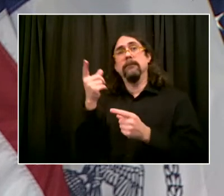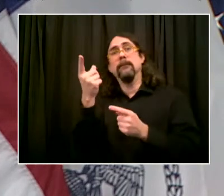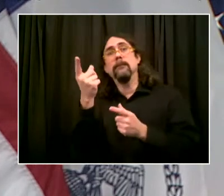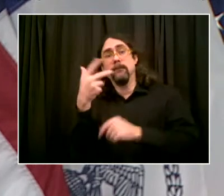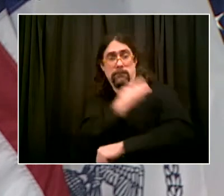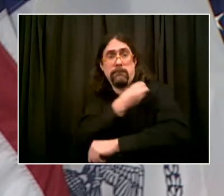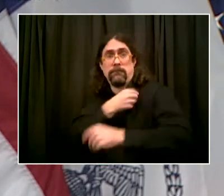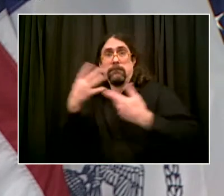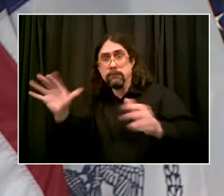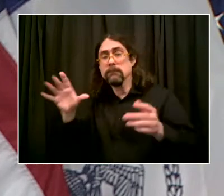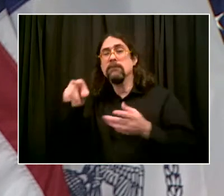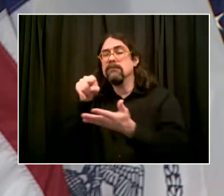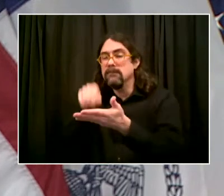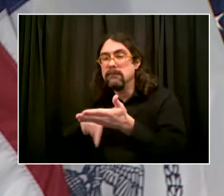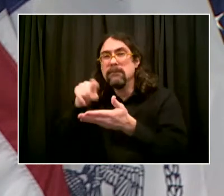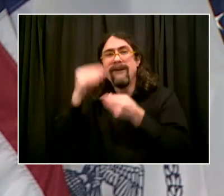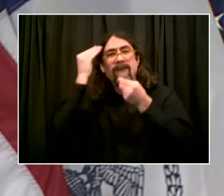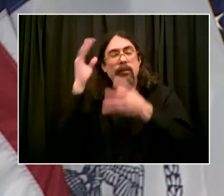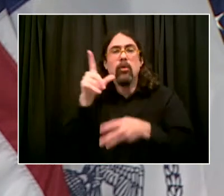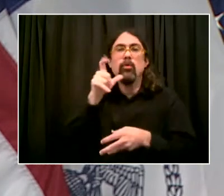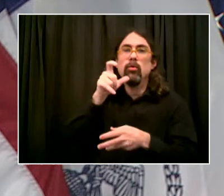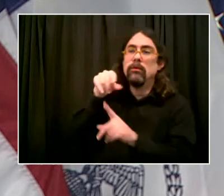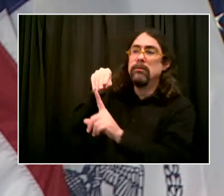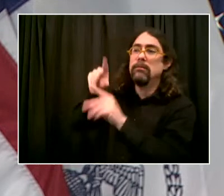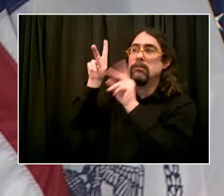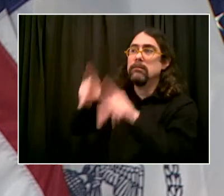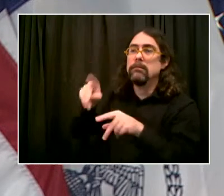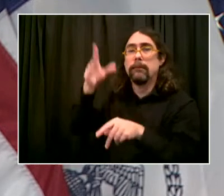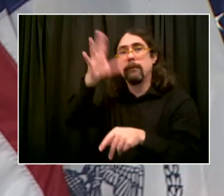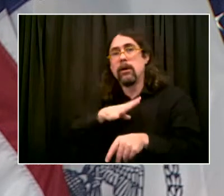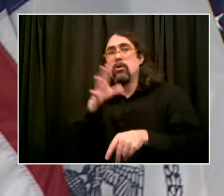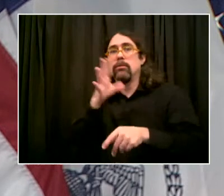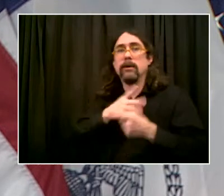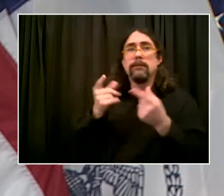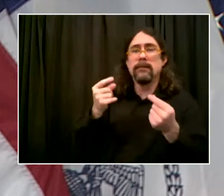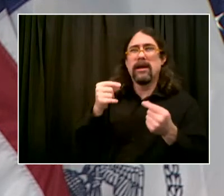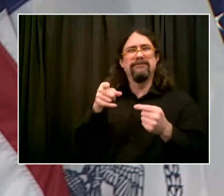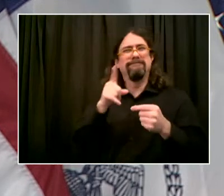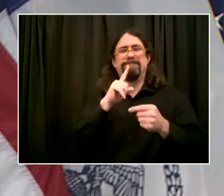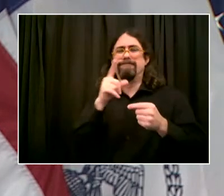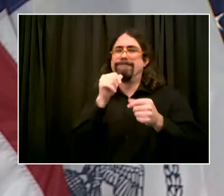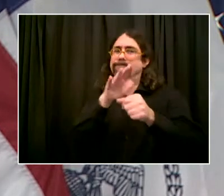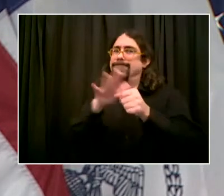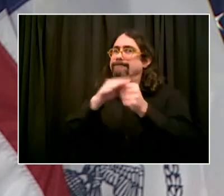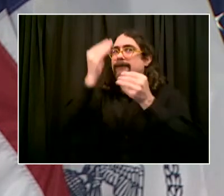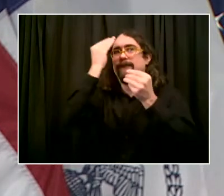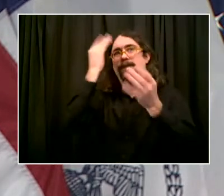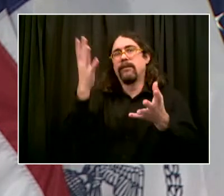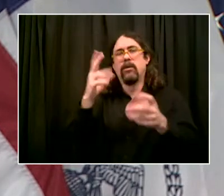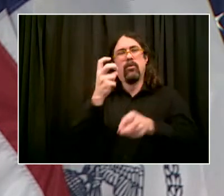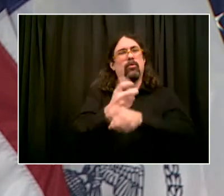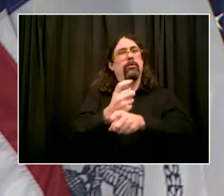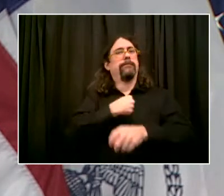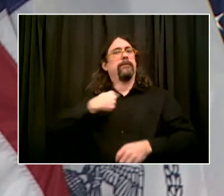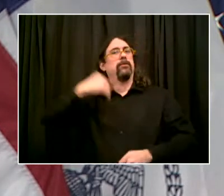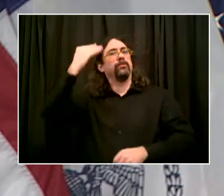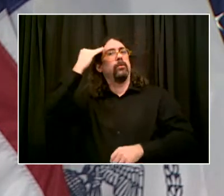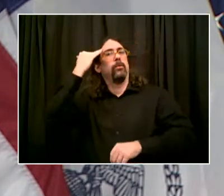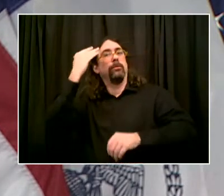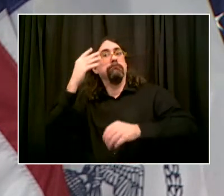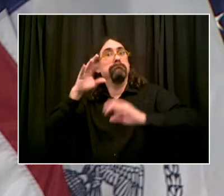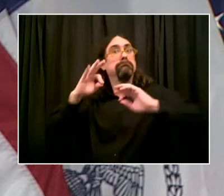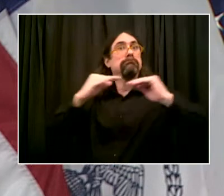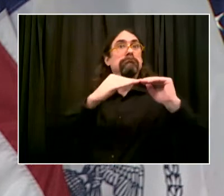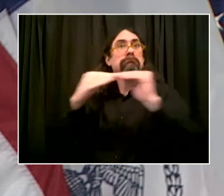particularly pronounced reality of many more people from white communities getting vaccination than folks